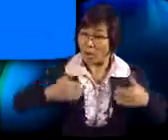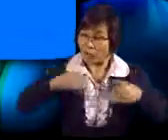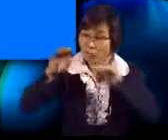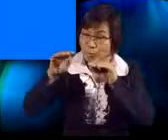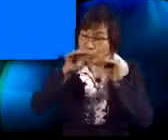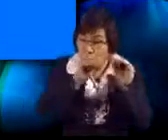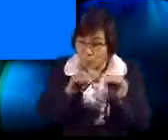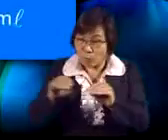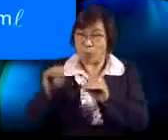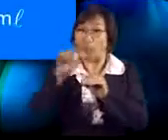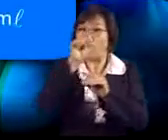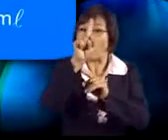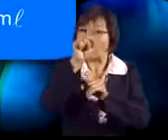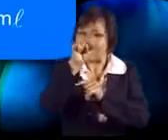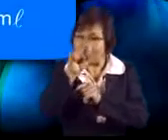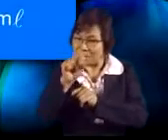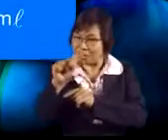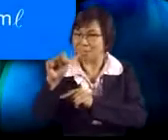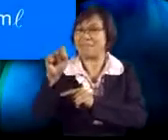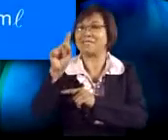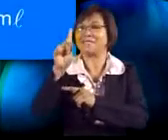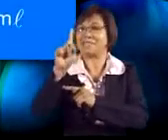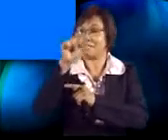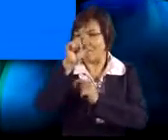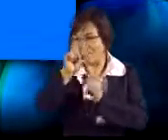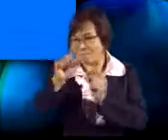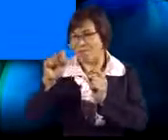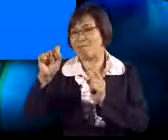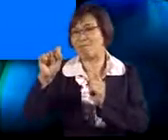move 1 decimal place.